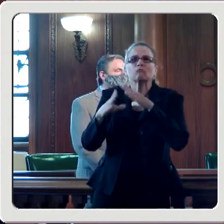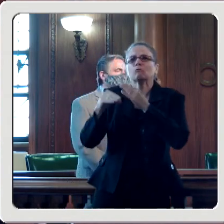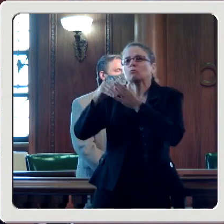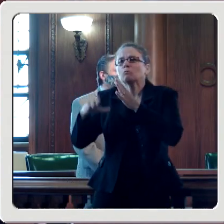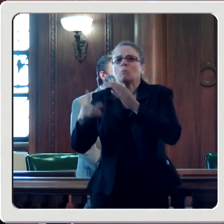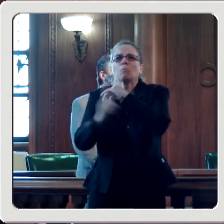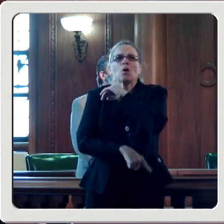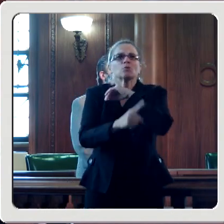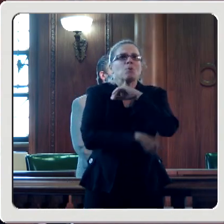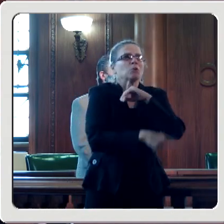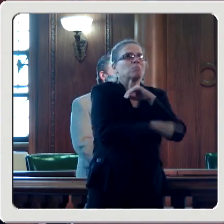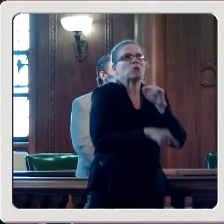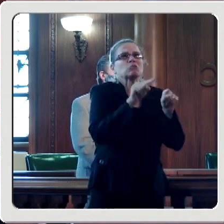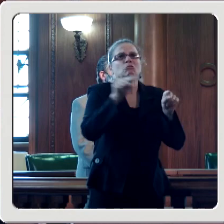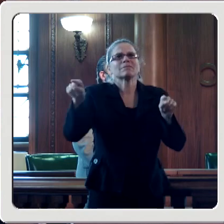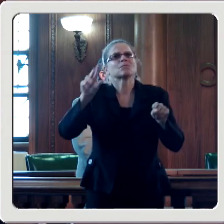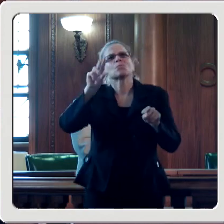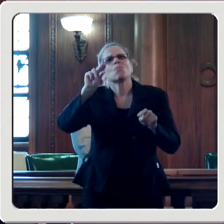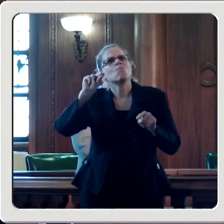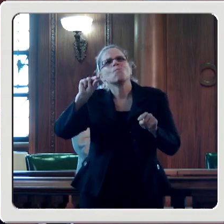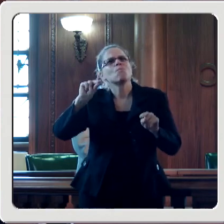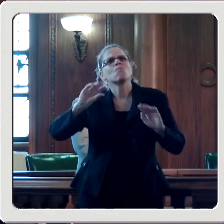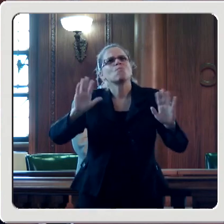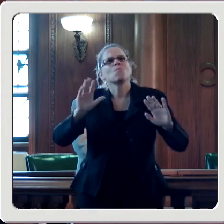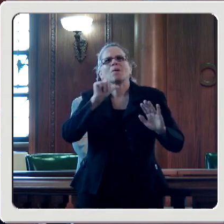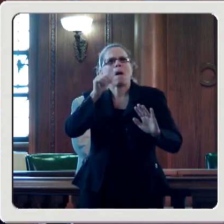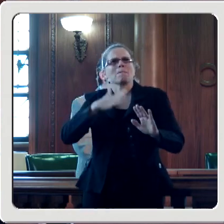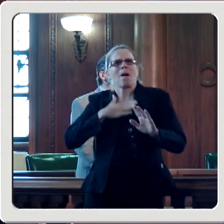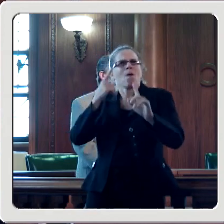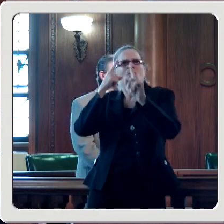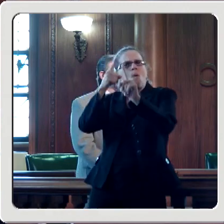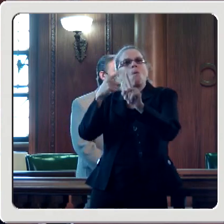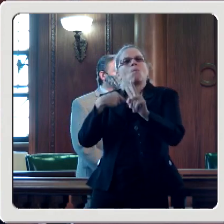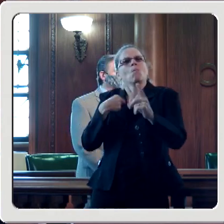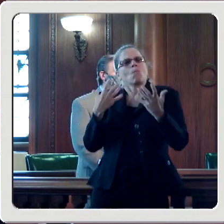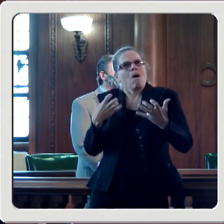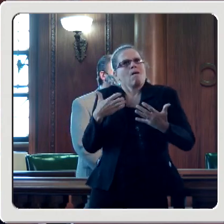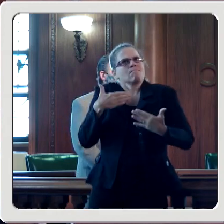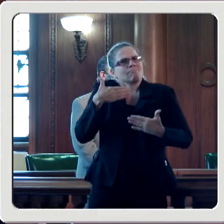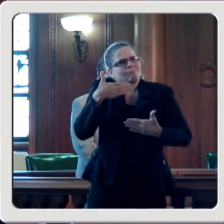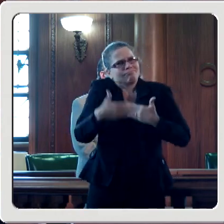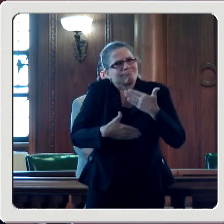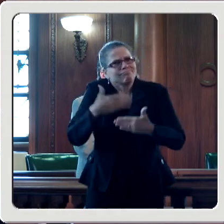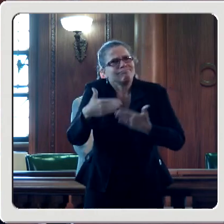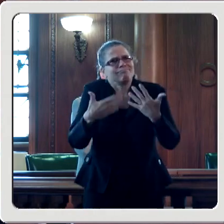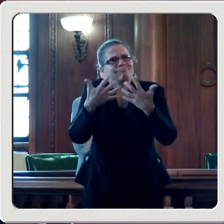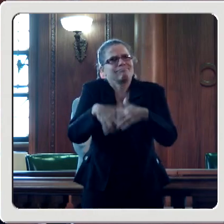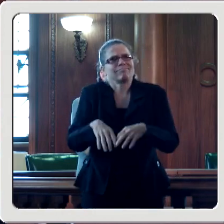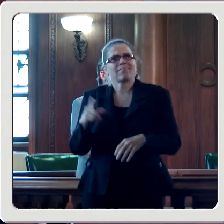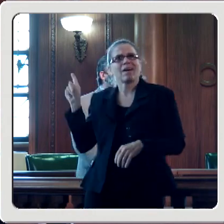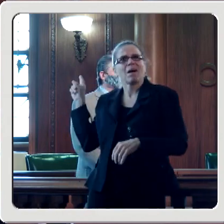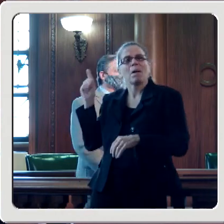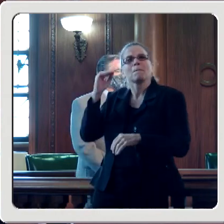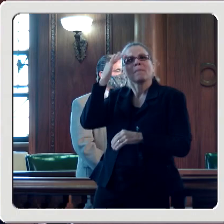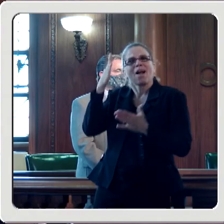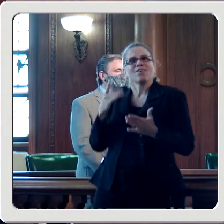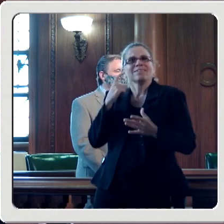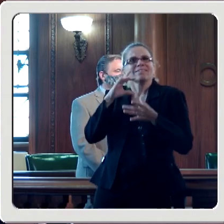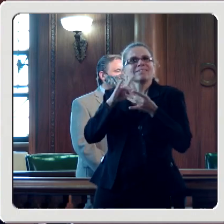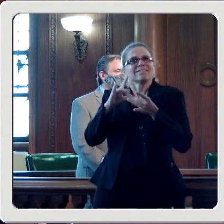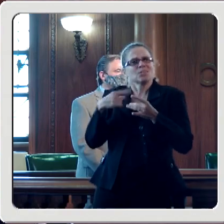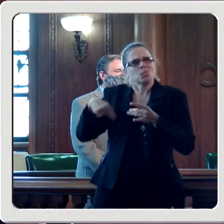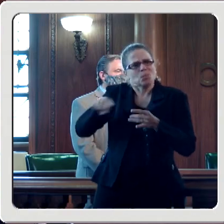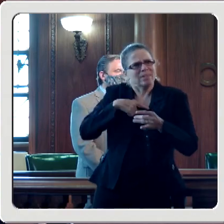has said consistently: get through this together. And how we get through this together, we need to